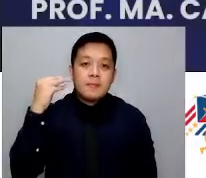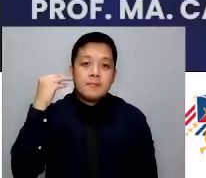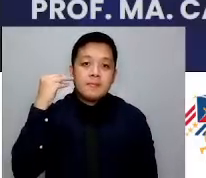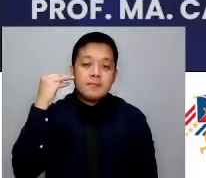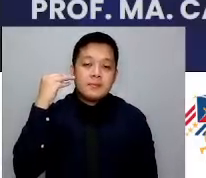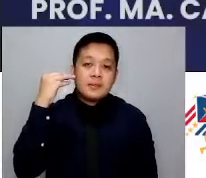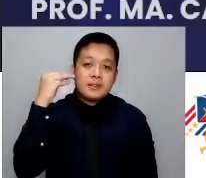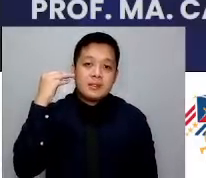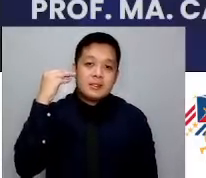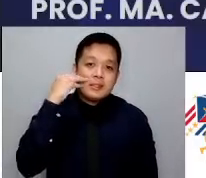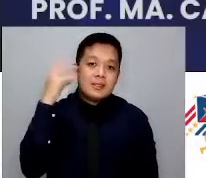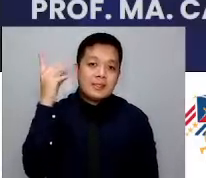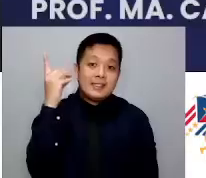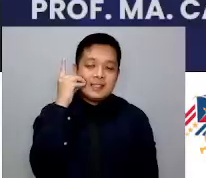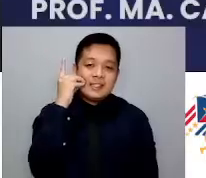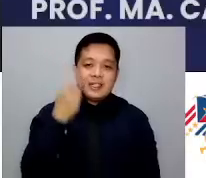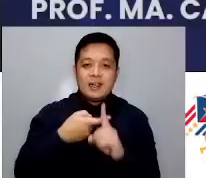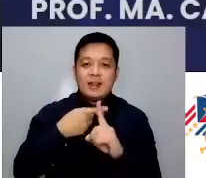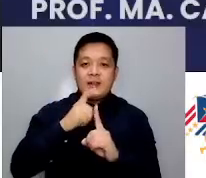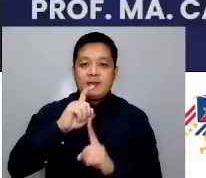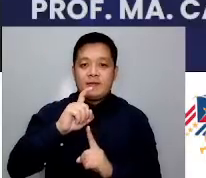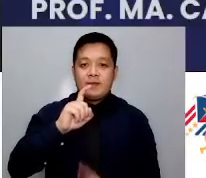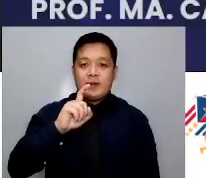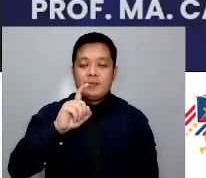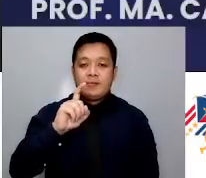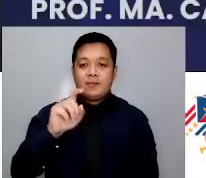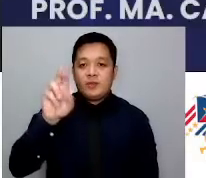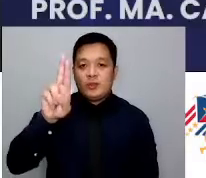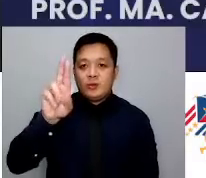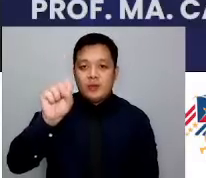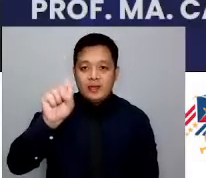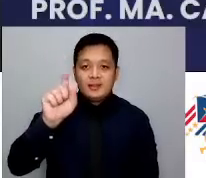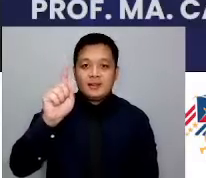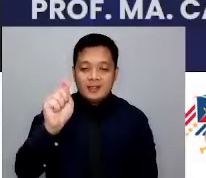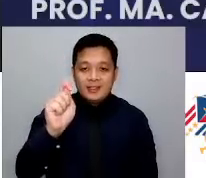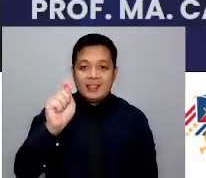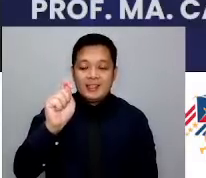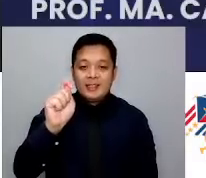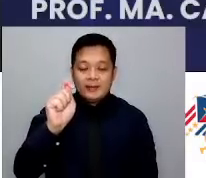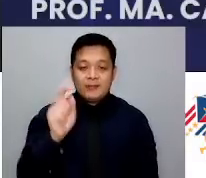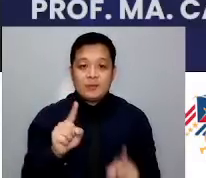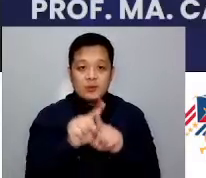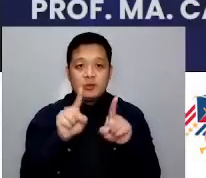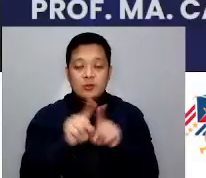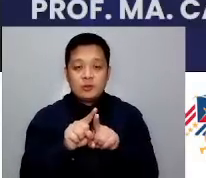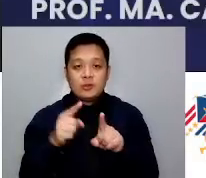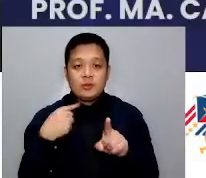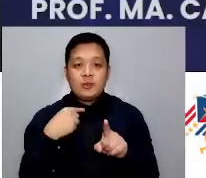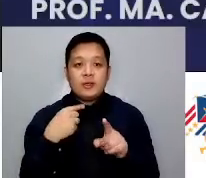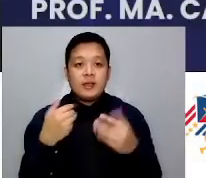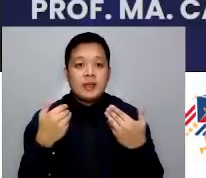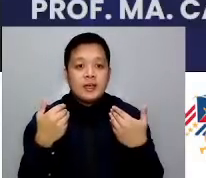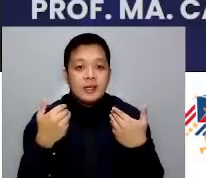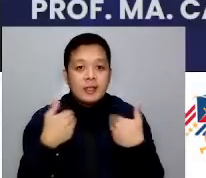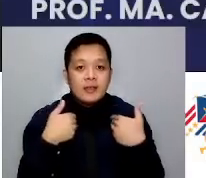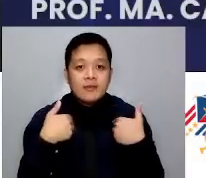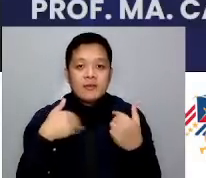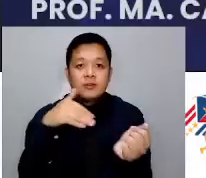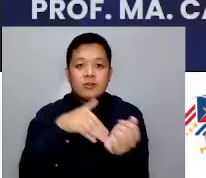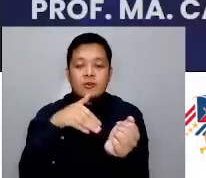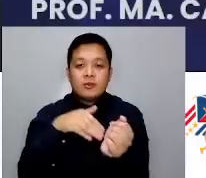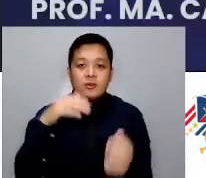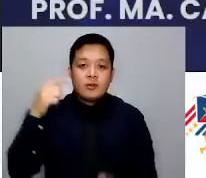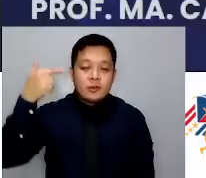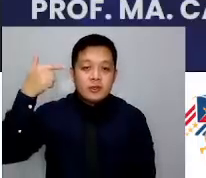Sena from the University of Santo Tomas. We also have Dr. Geoffrey A. Solano, Associate